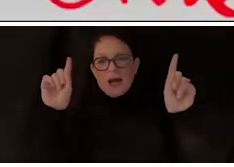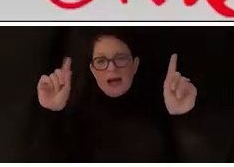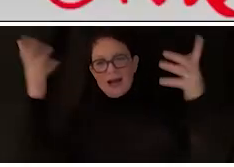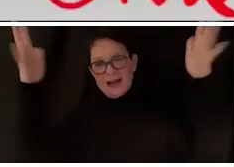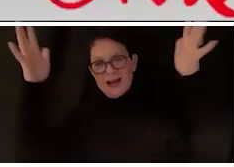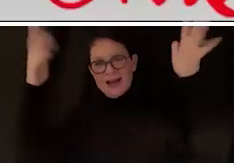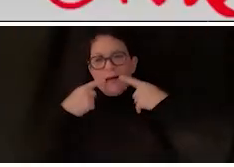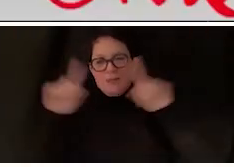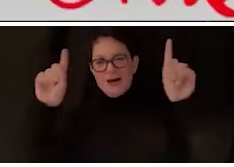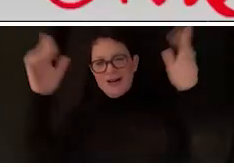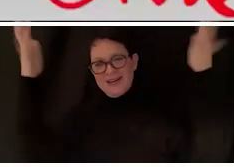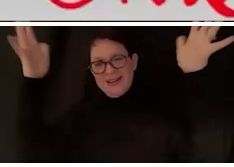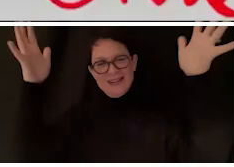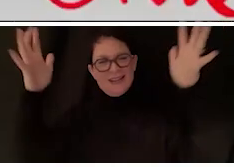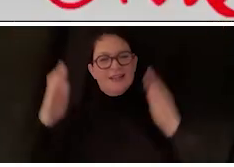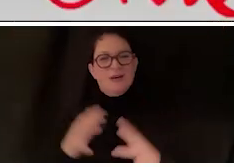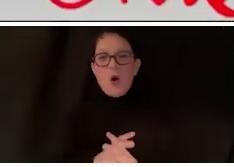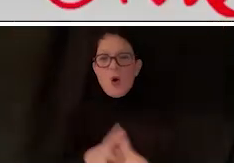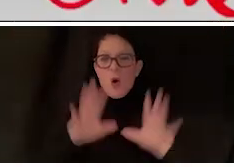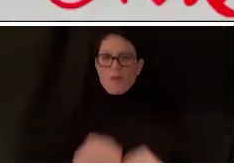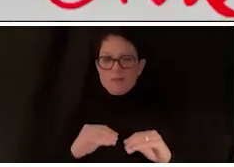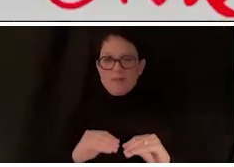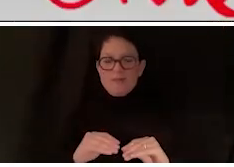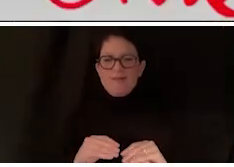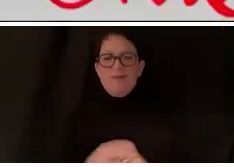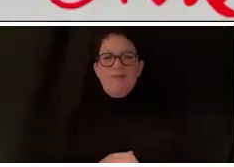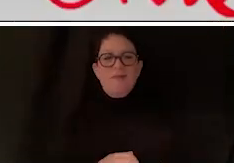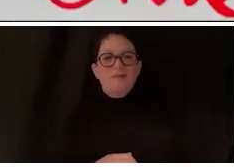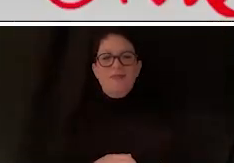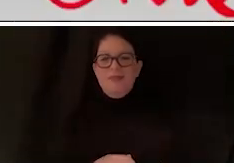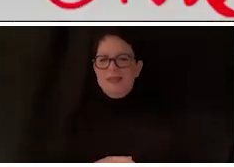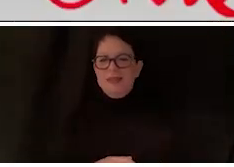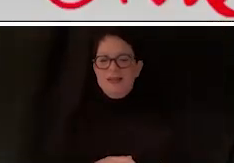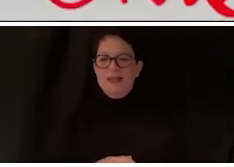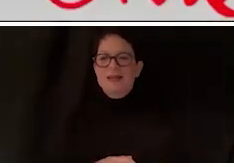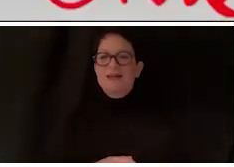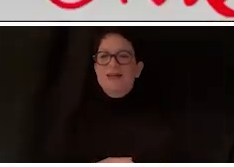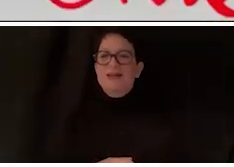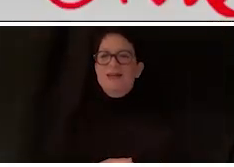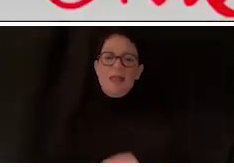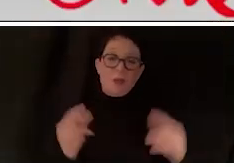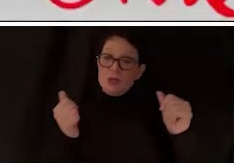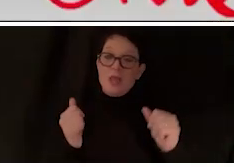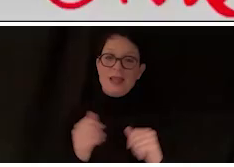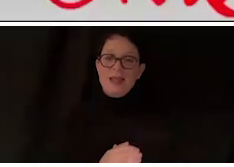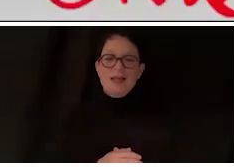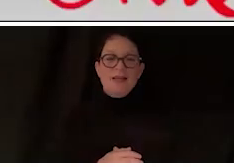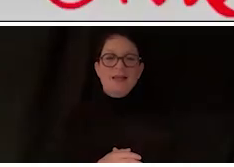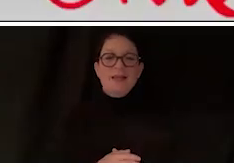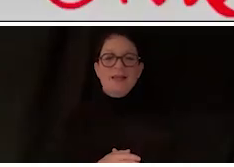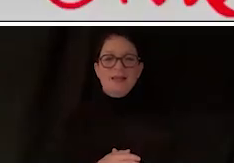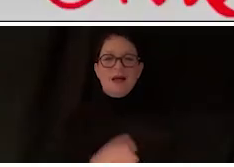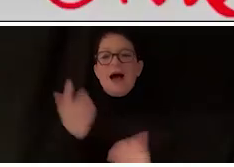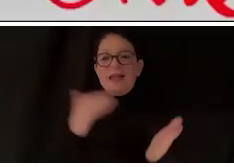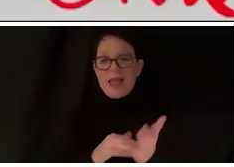Oh, Yay! oh, oh, we have Thank it you. already. Roll. I gotta go. Once more, Jim. Once more,